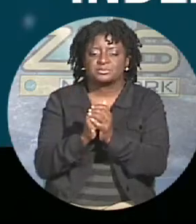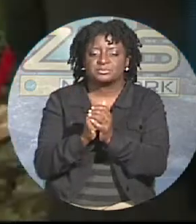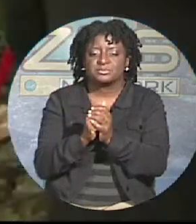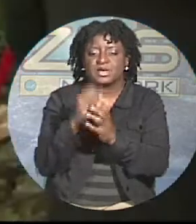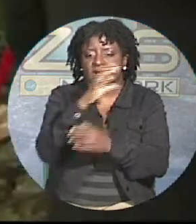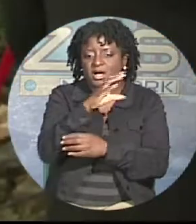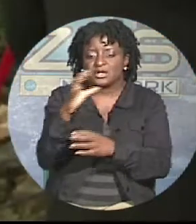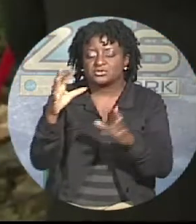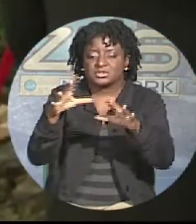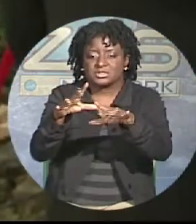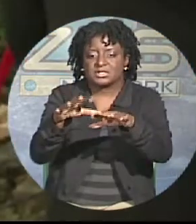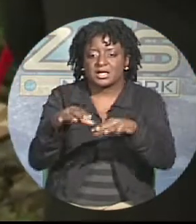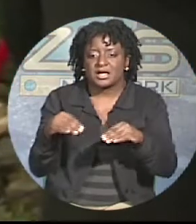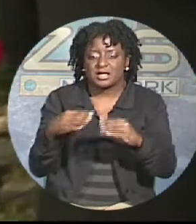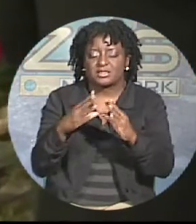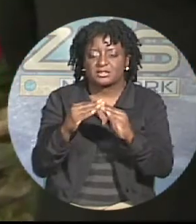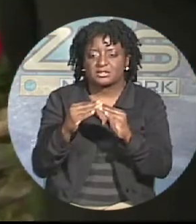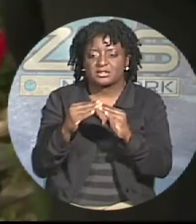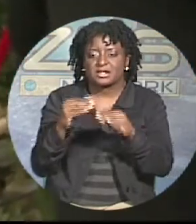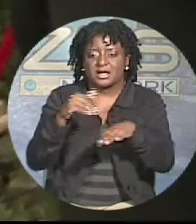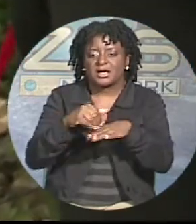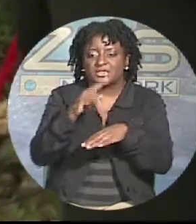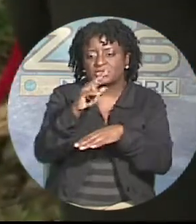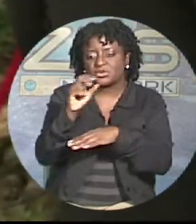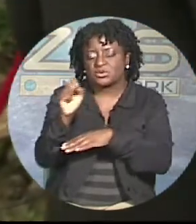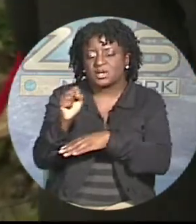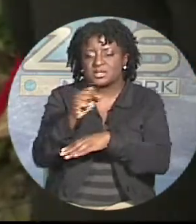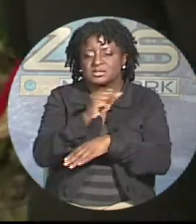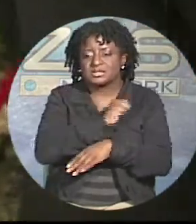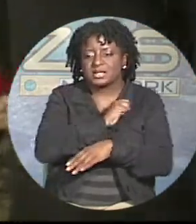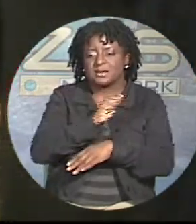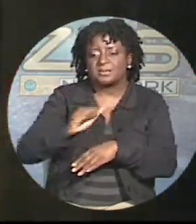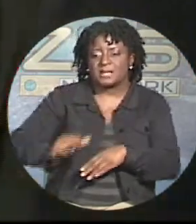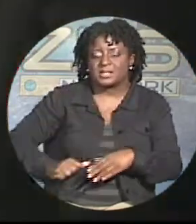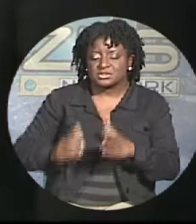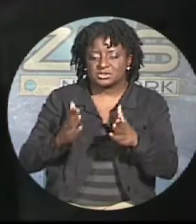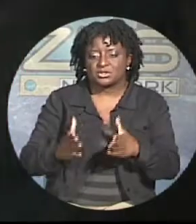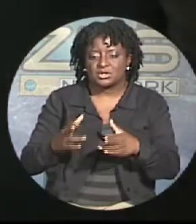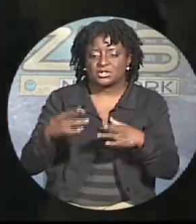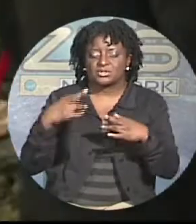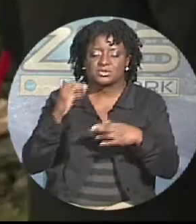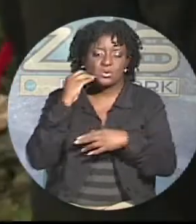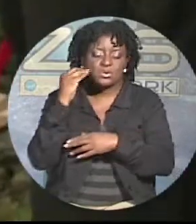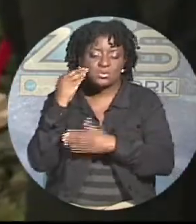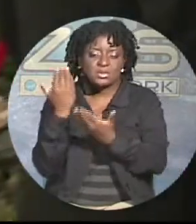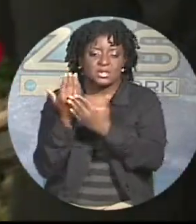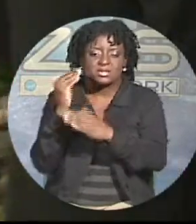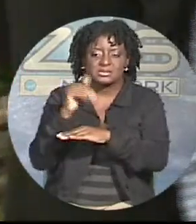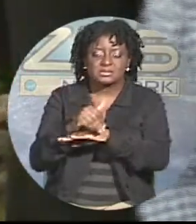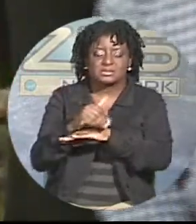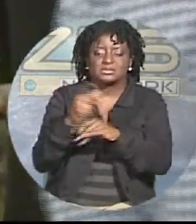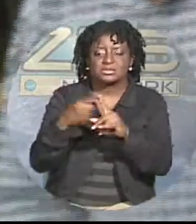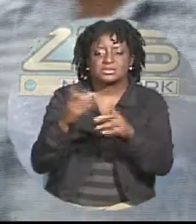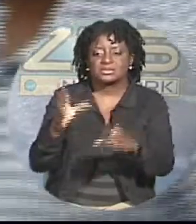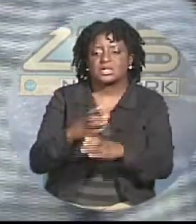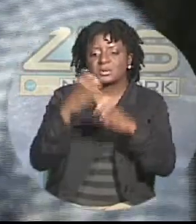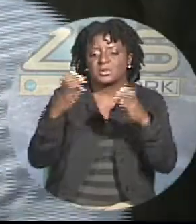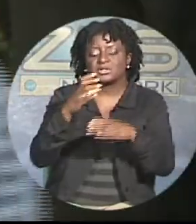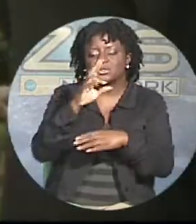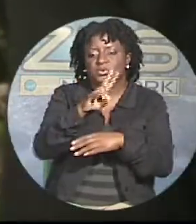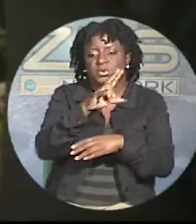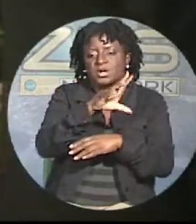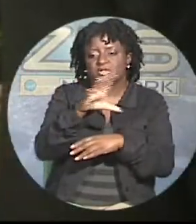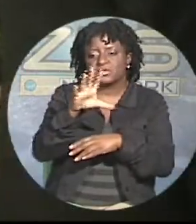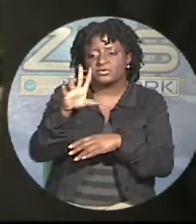time, hundreds gathered on the grounds of the U.S. ambassador's residence last evening to celebrate 241 years of U.S. independence ahead